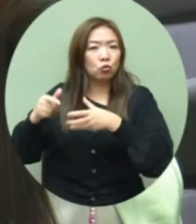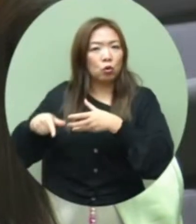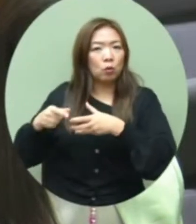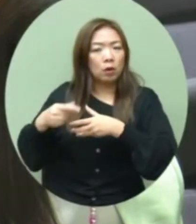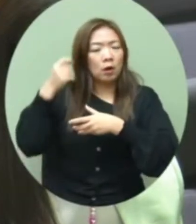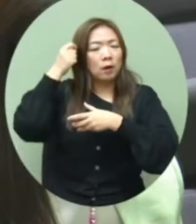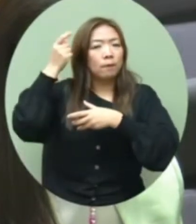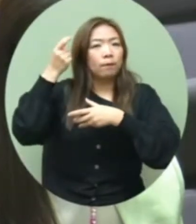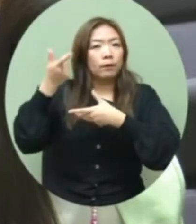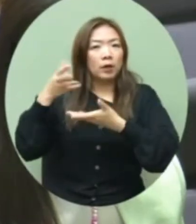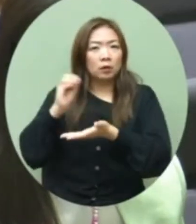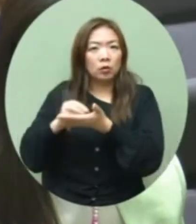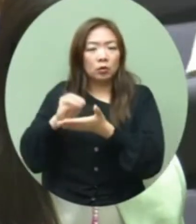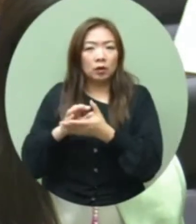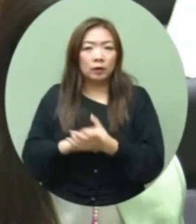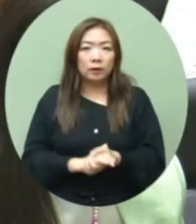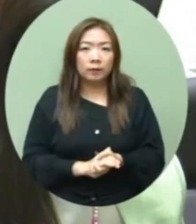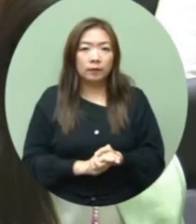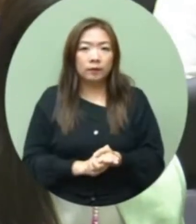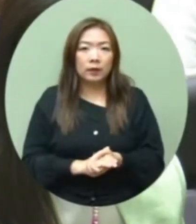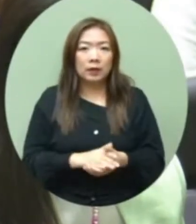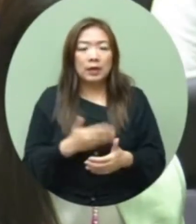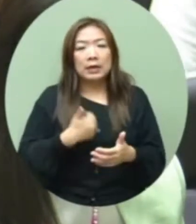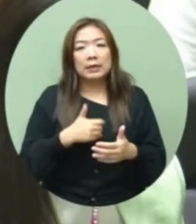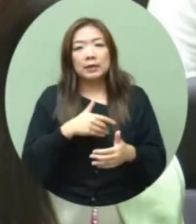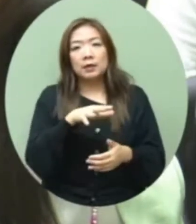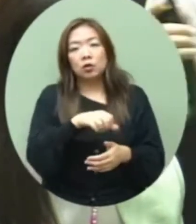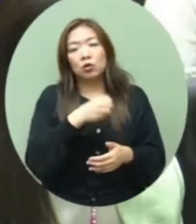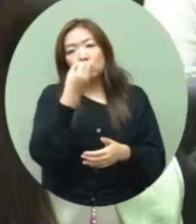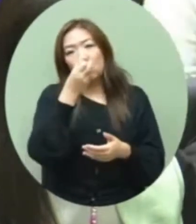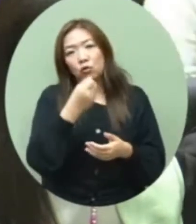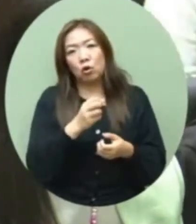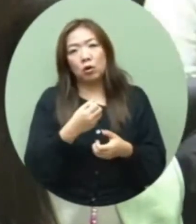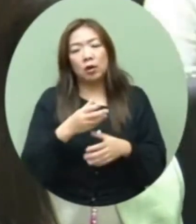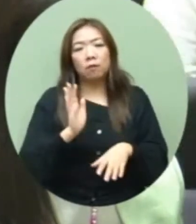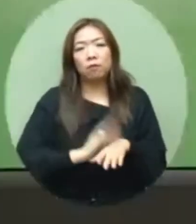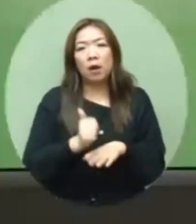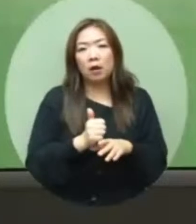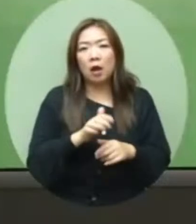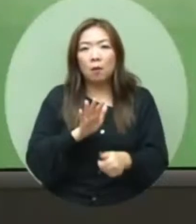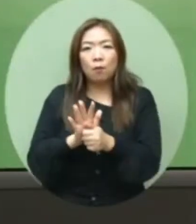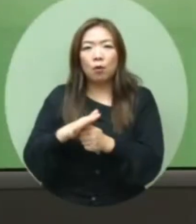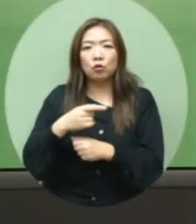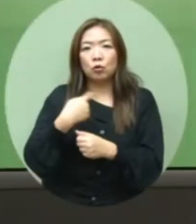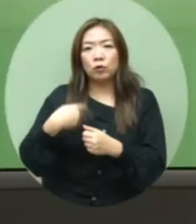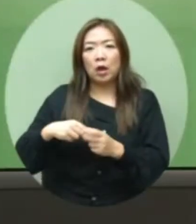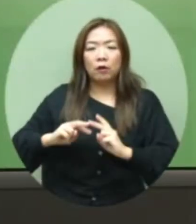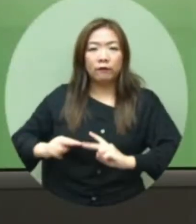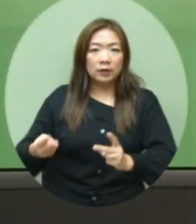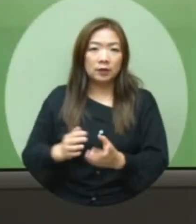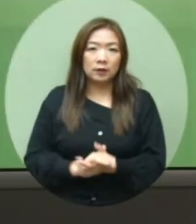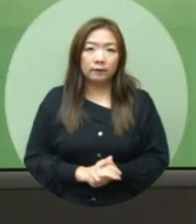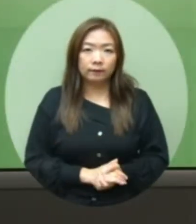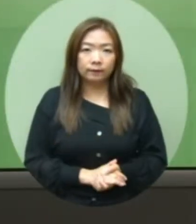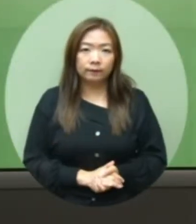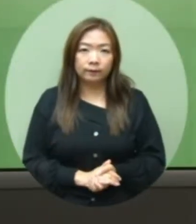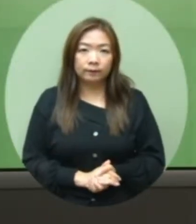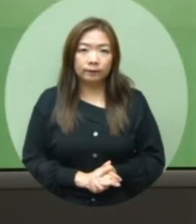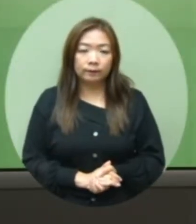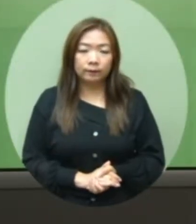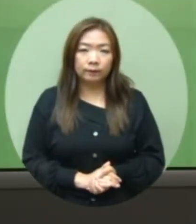implement the spirit and resolution of the third plenum to give full play to Hong Kong's edge